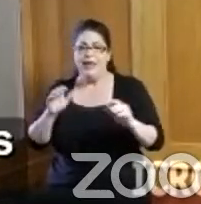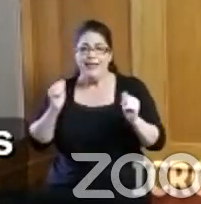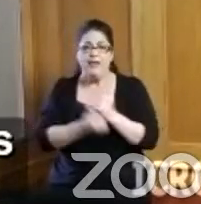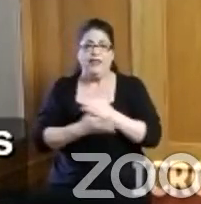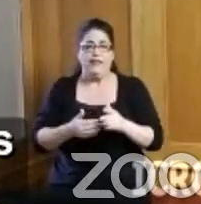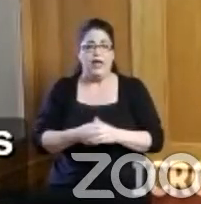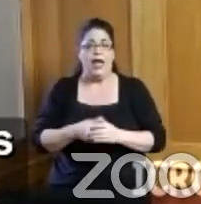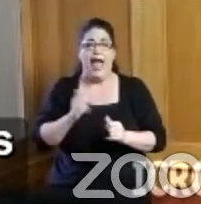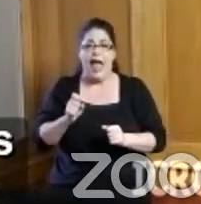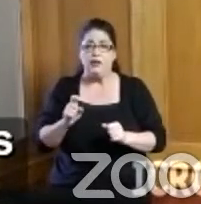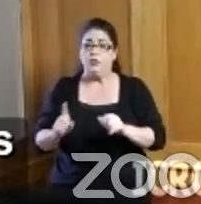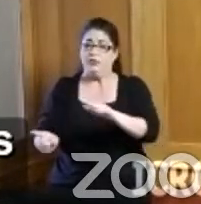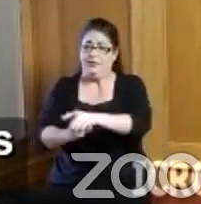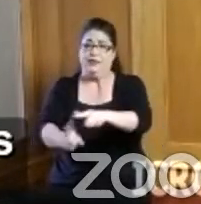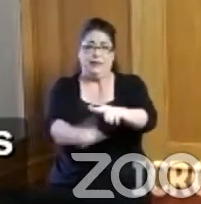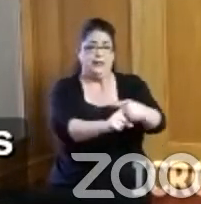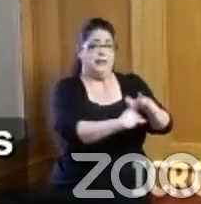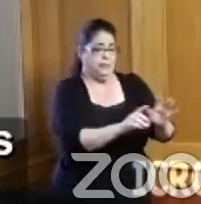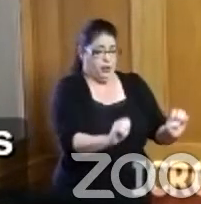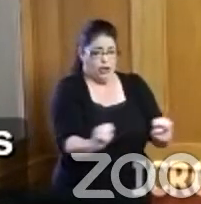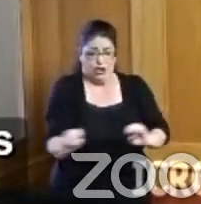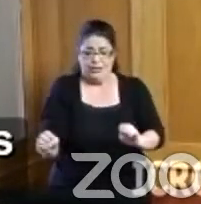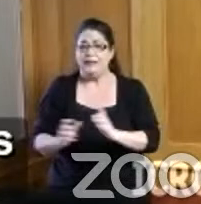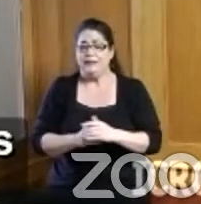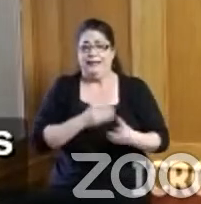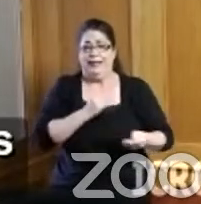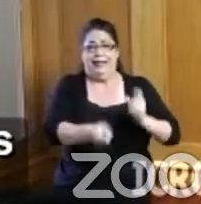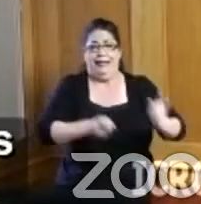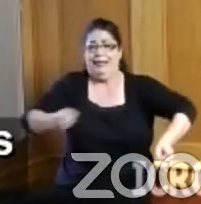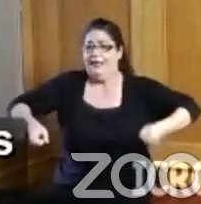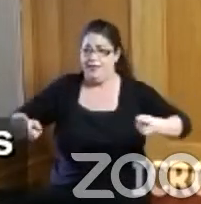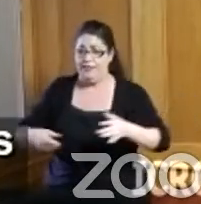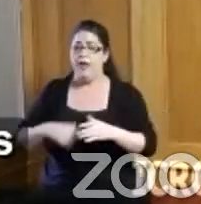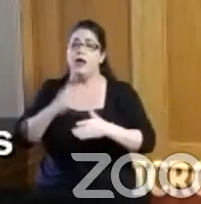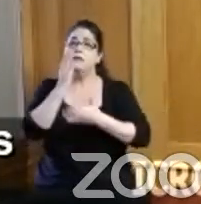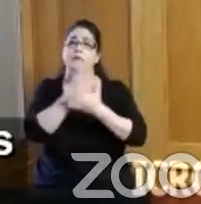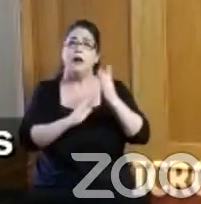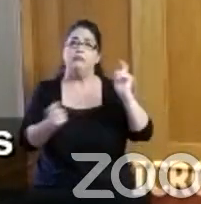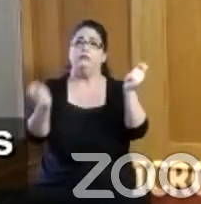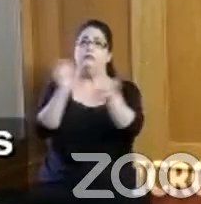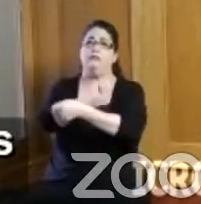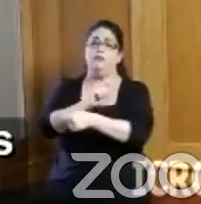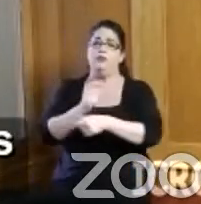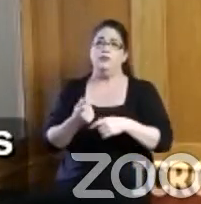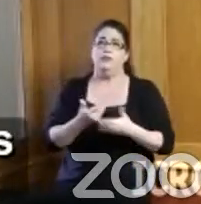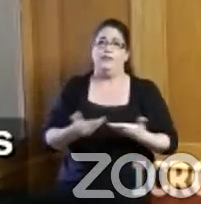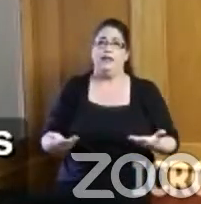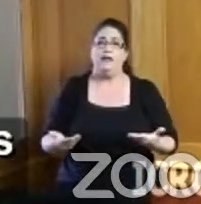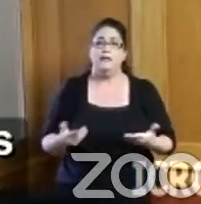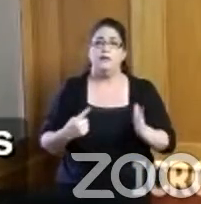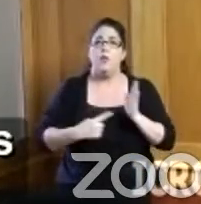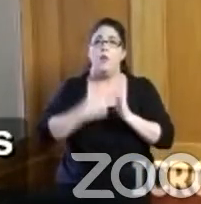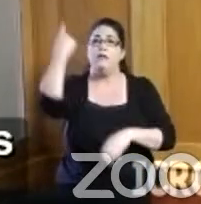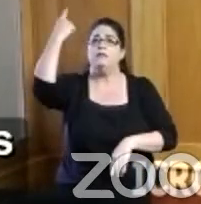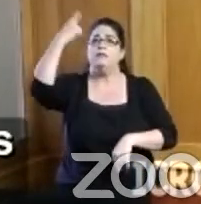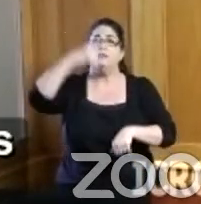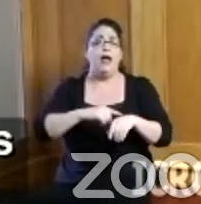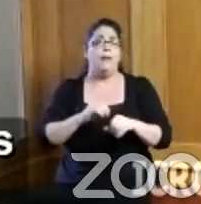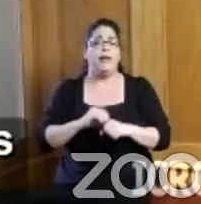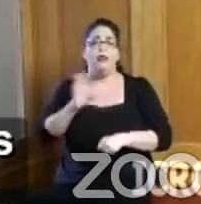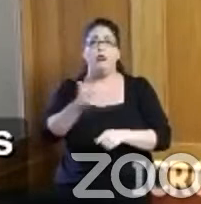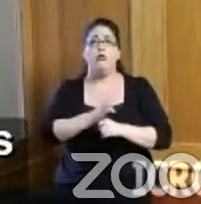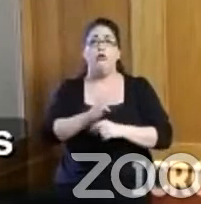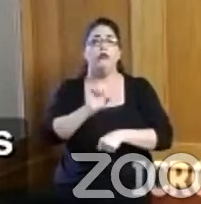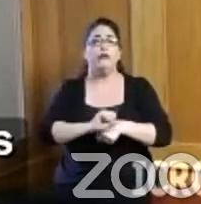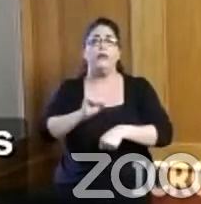immediate relief that's needed in the community and some transformational things that we are able to do with these dollars. It's a once in a career opportunity.